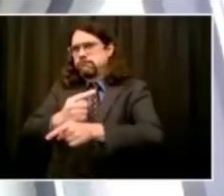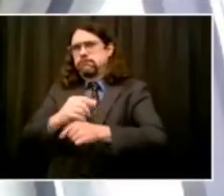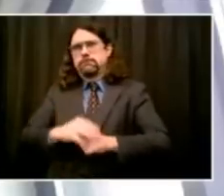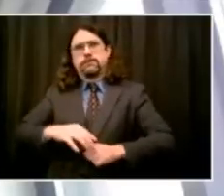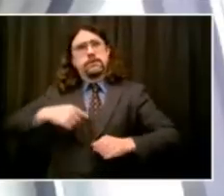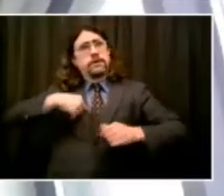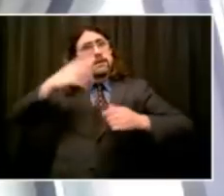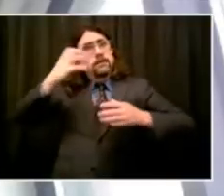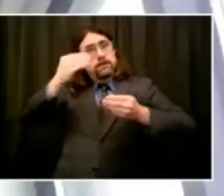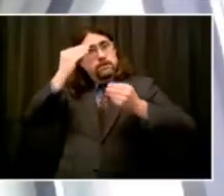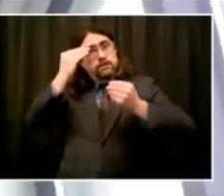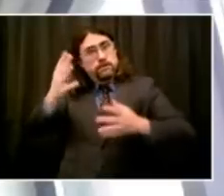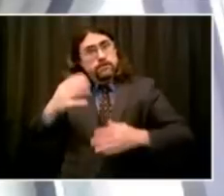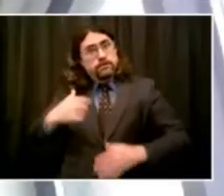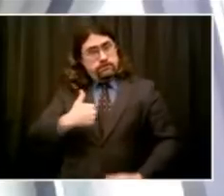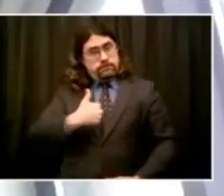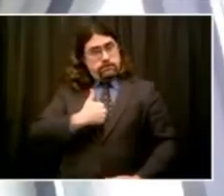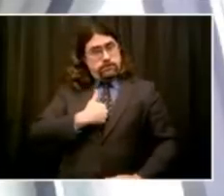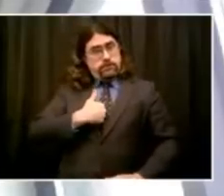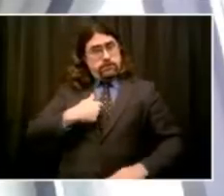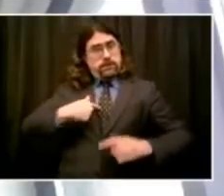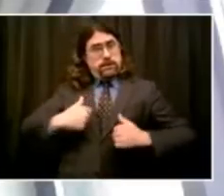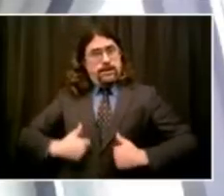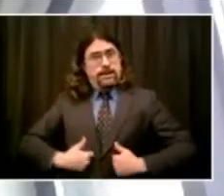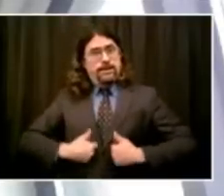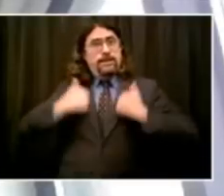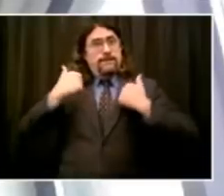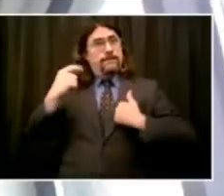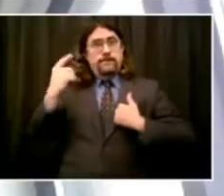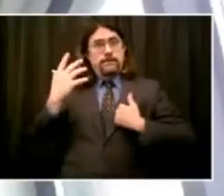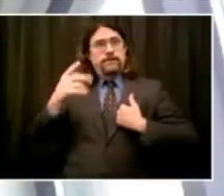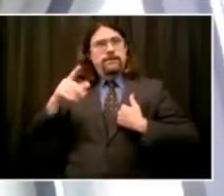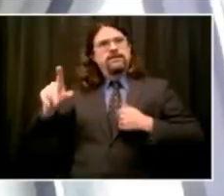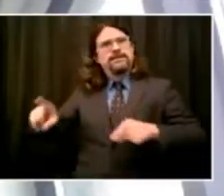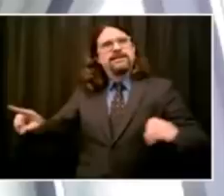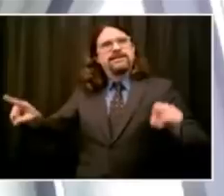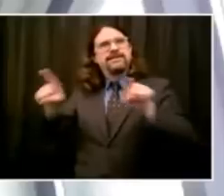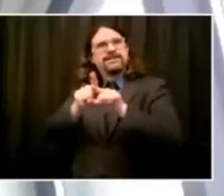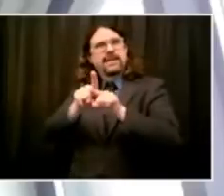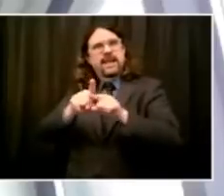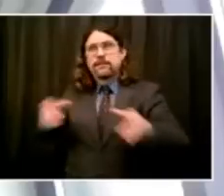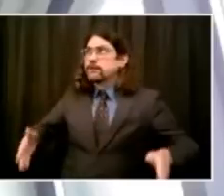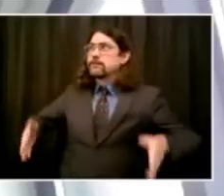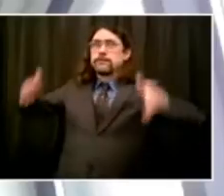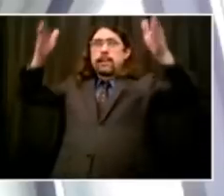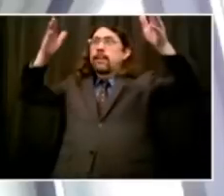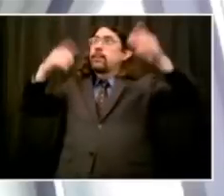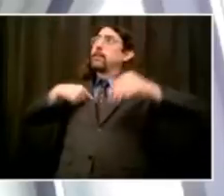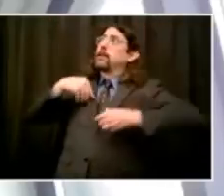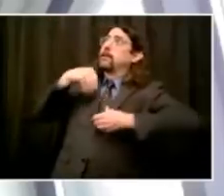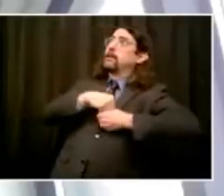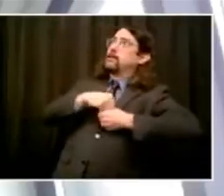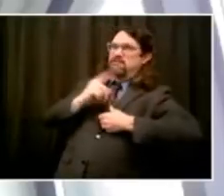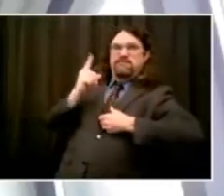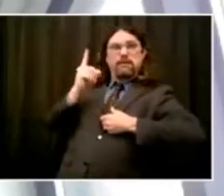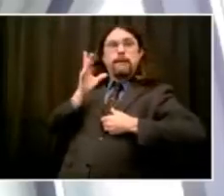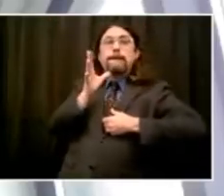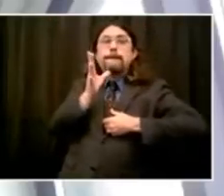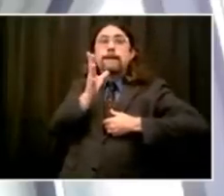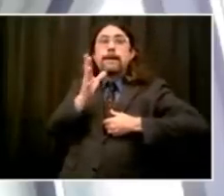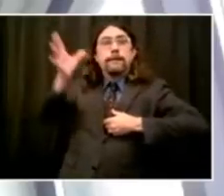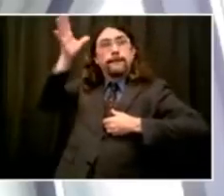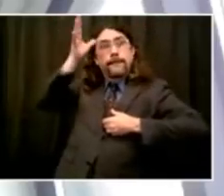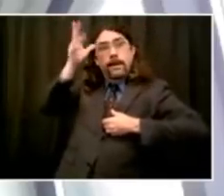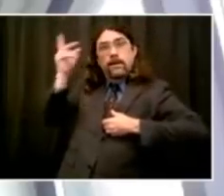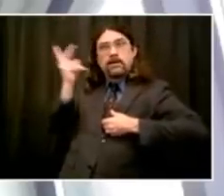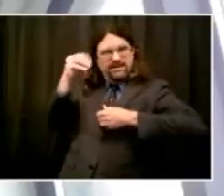enable both elderly people and younger disabled people to live independently. I've seen too often as a